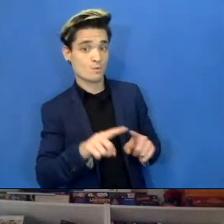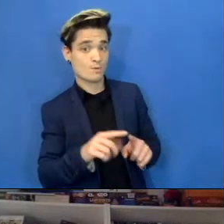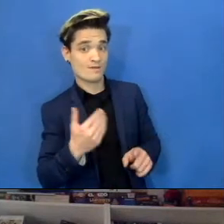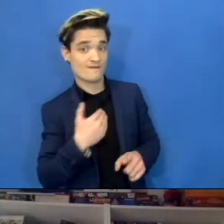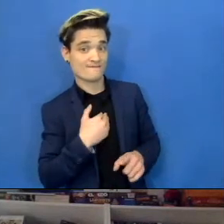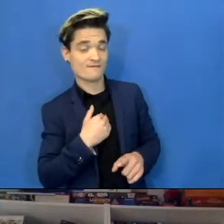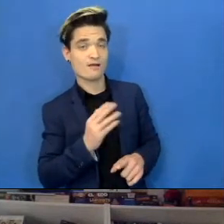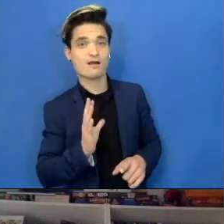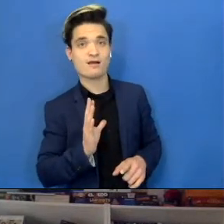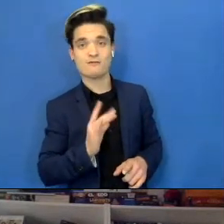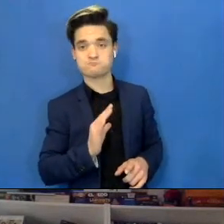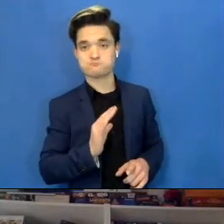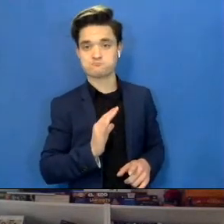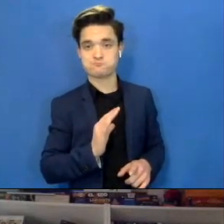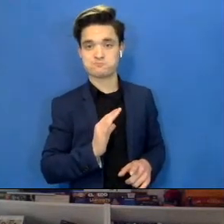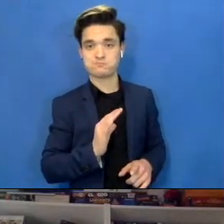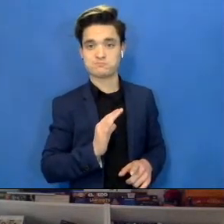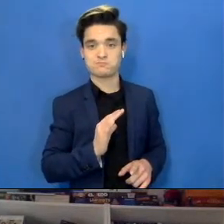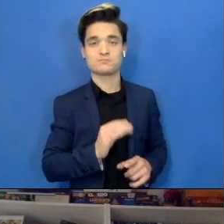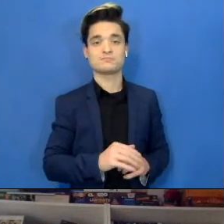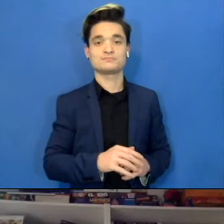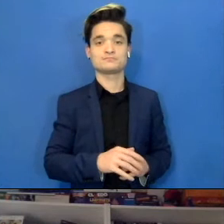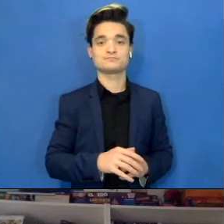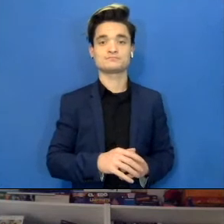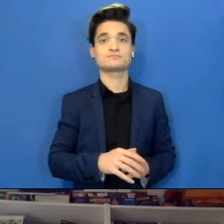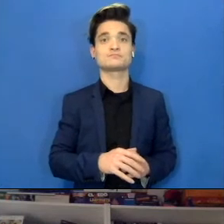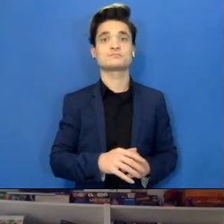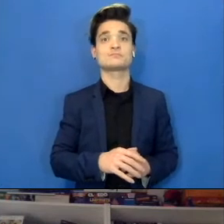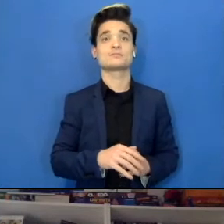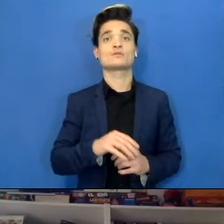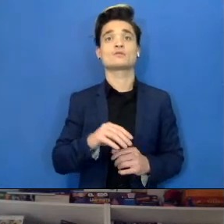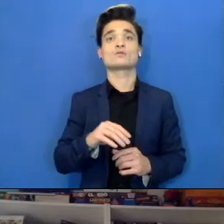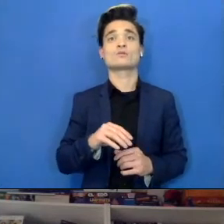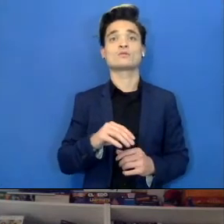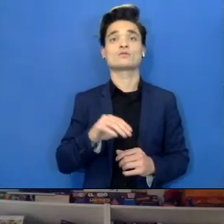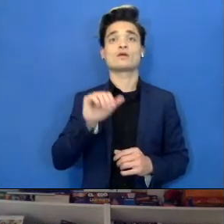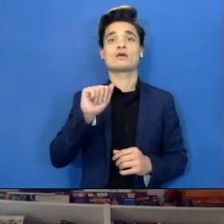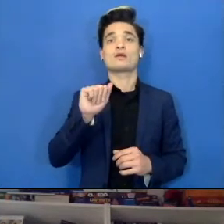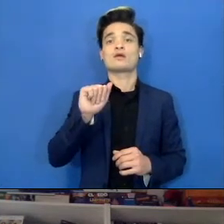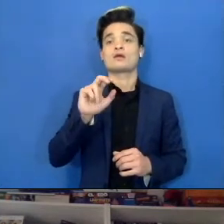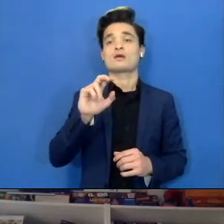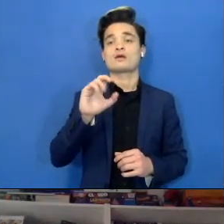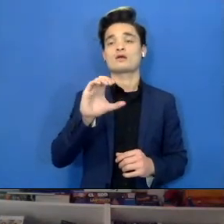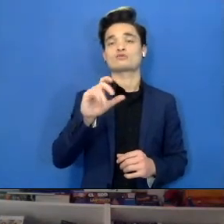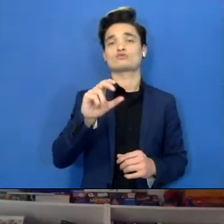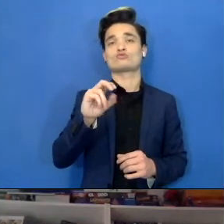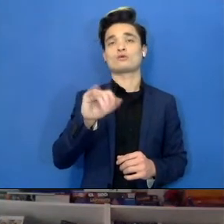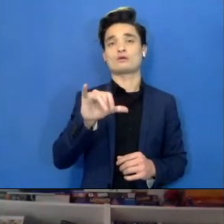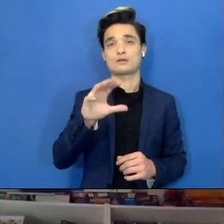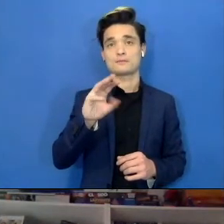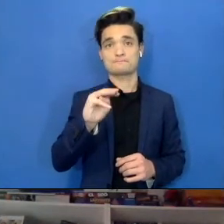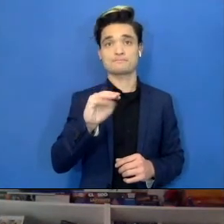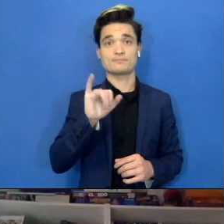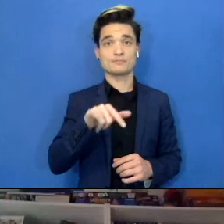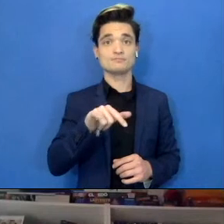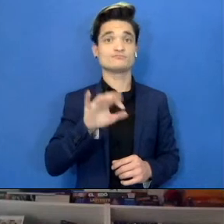Okay, so there's an acronym which is FRIES, like French fries, so FRIES. And